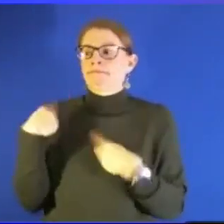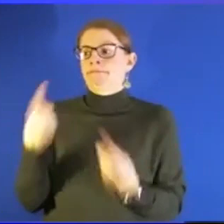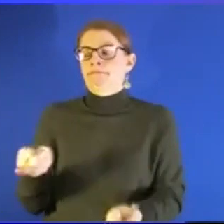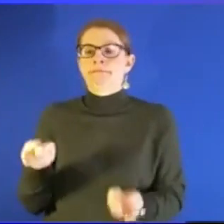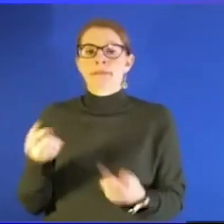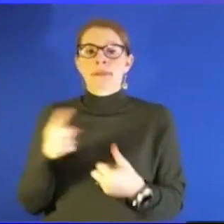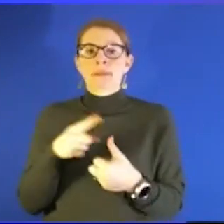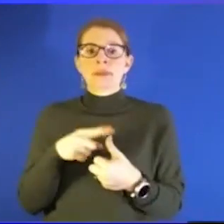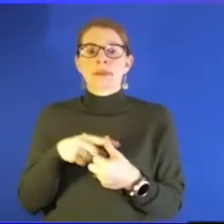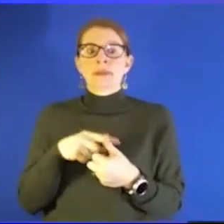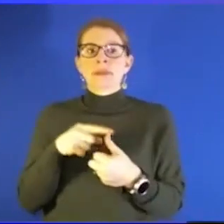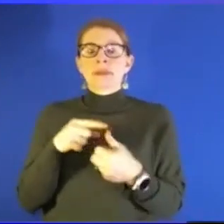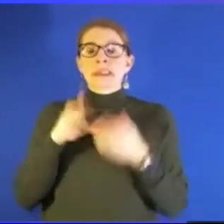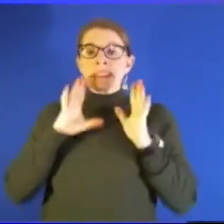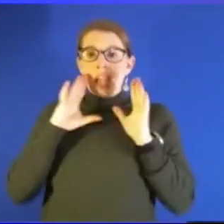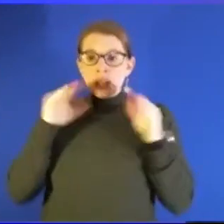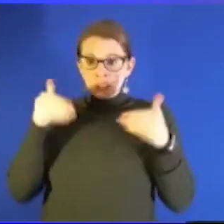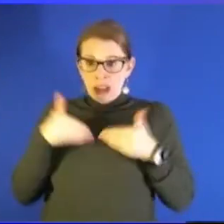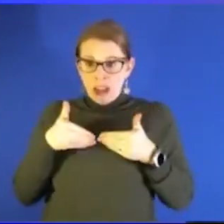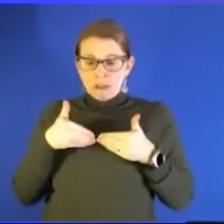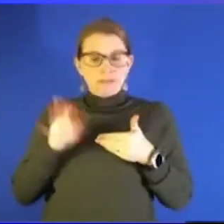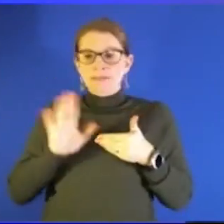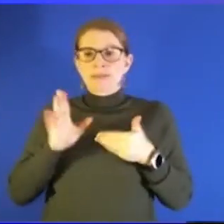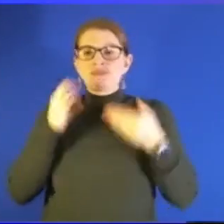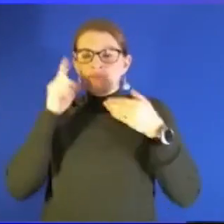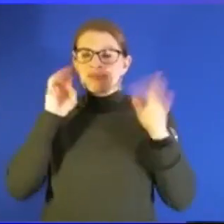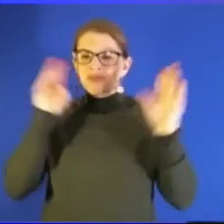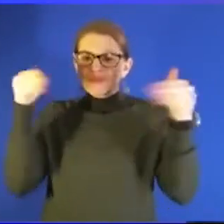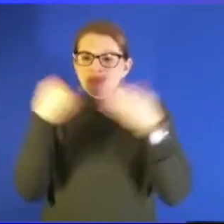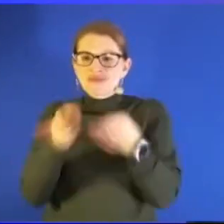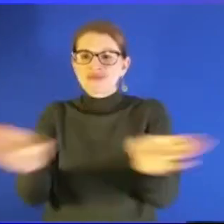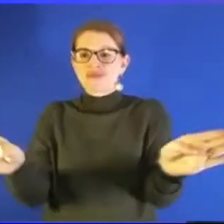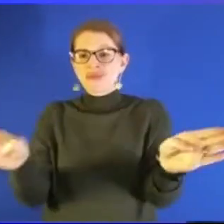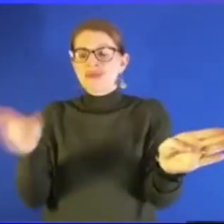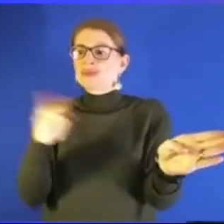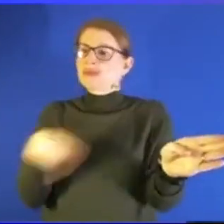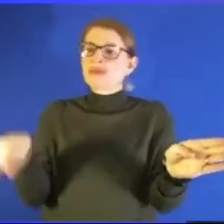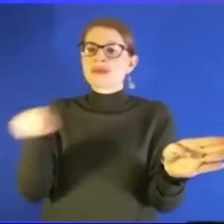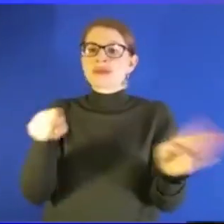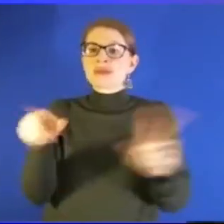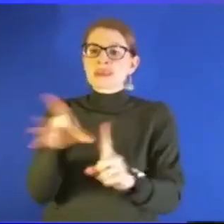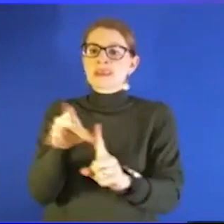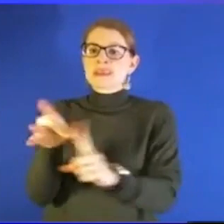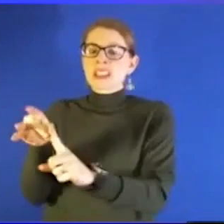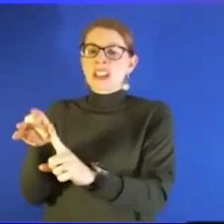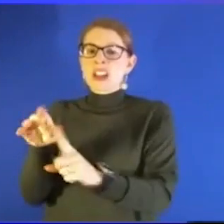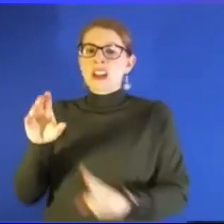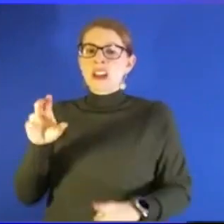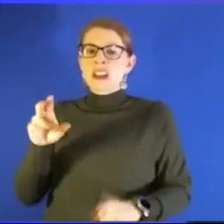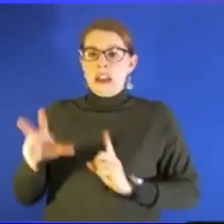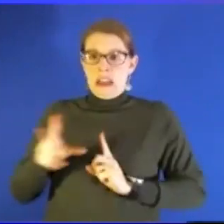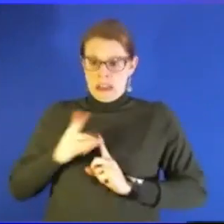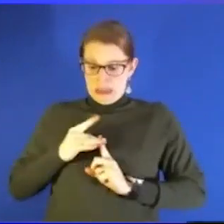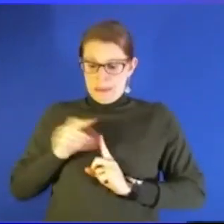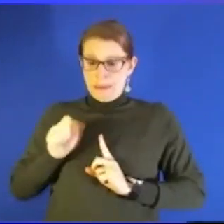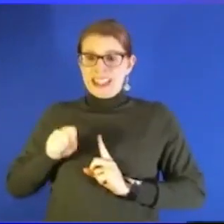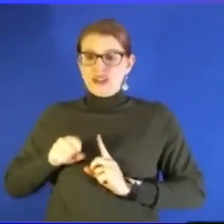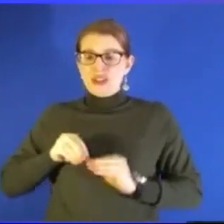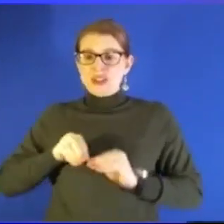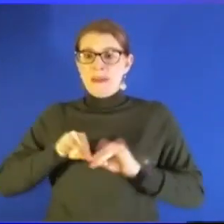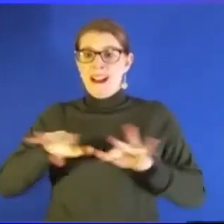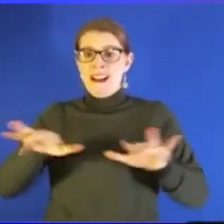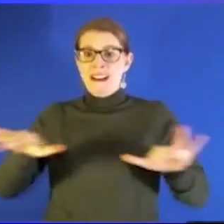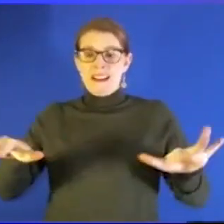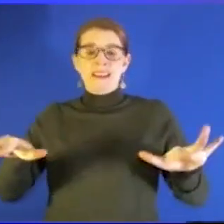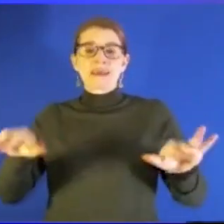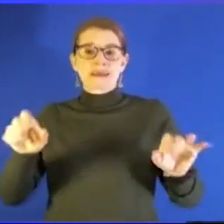ourselves. We know that getting the virus is also the potential to transmit. And so